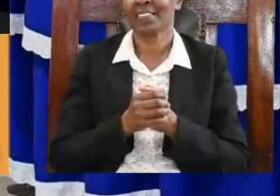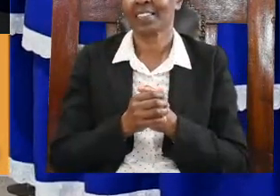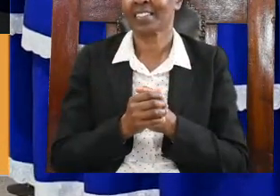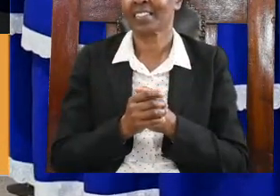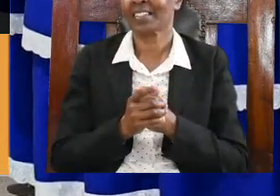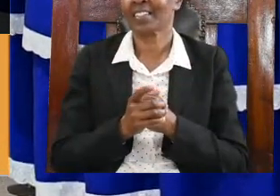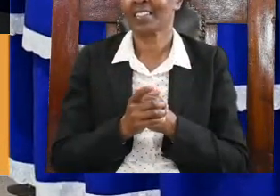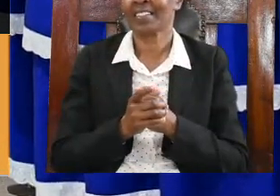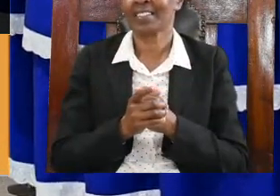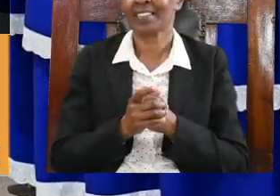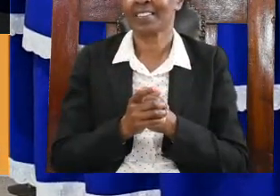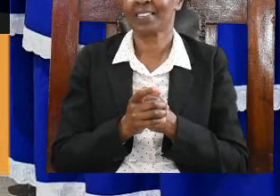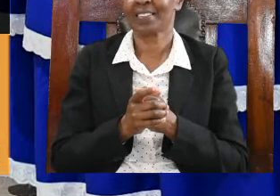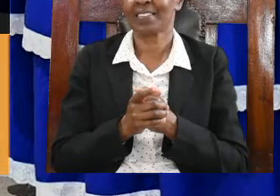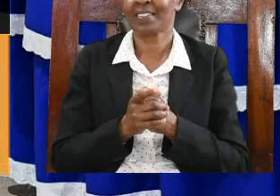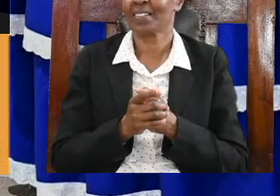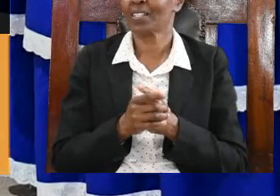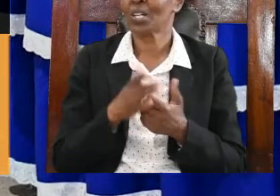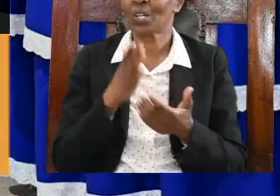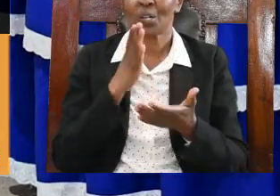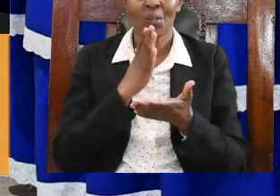like,